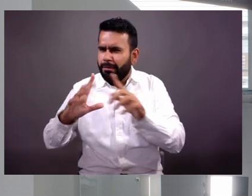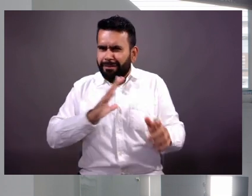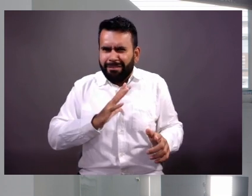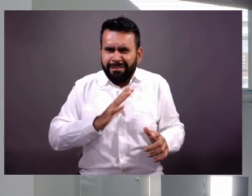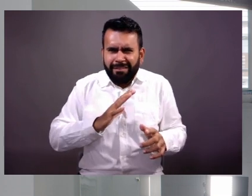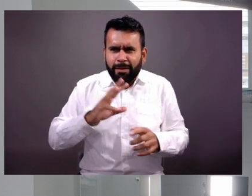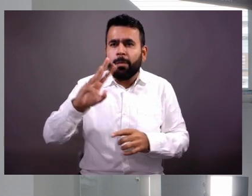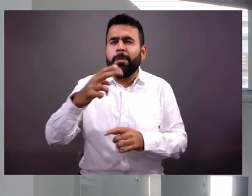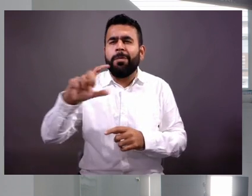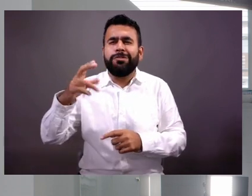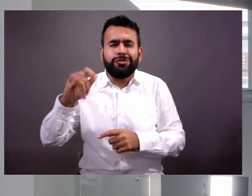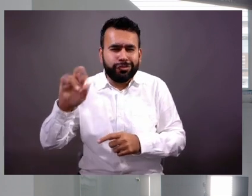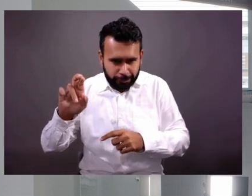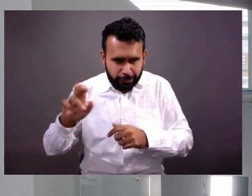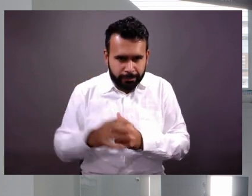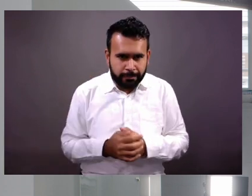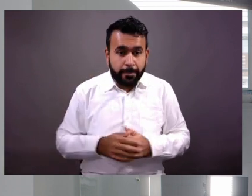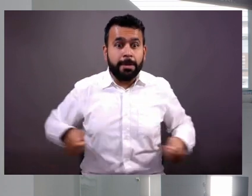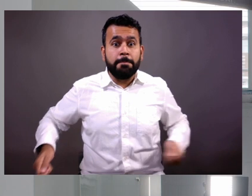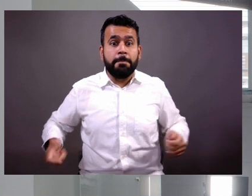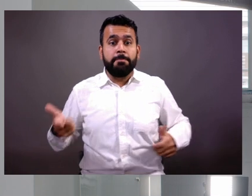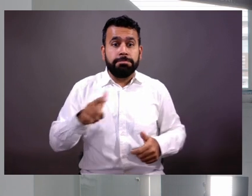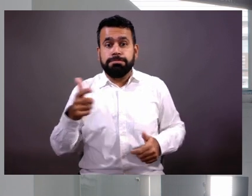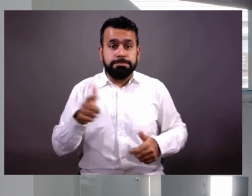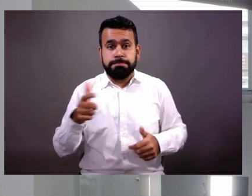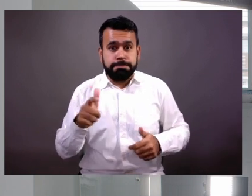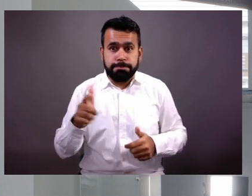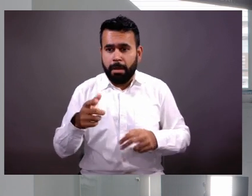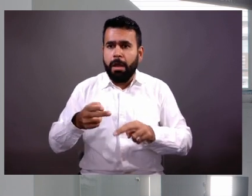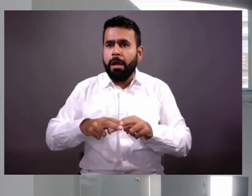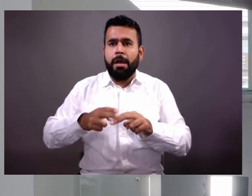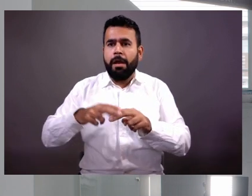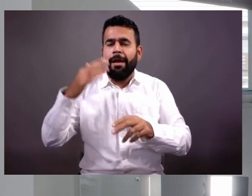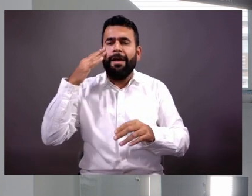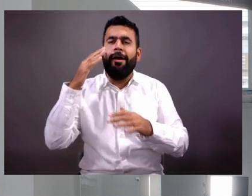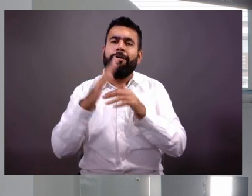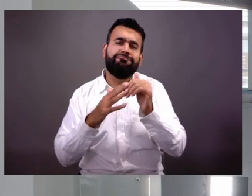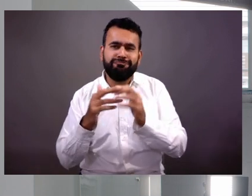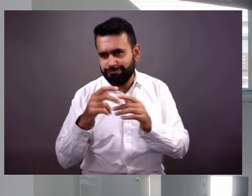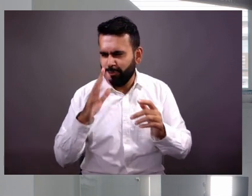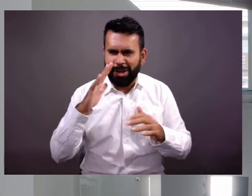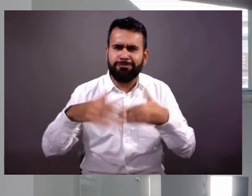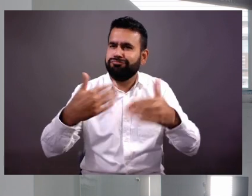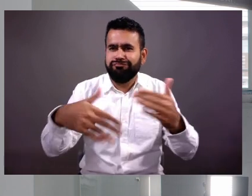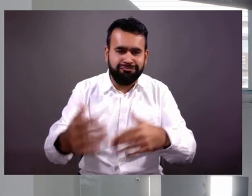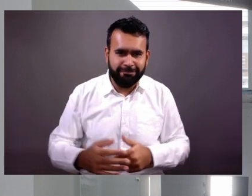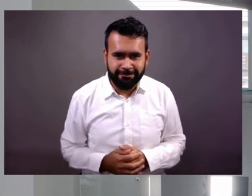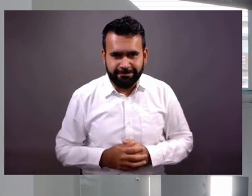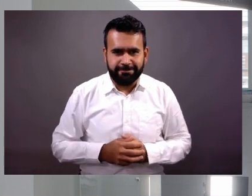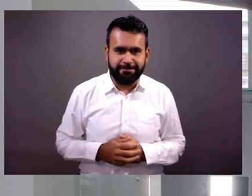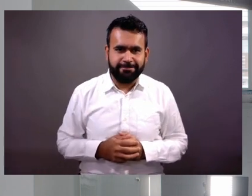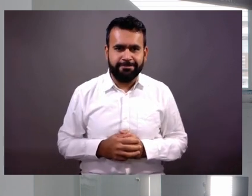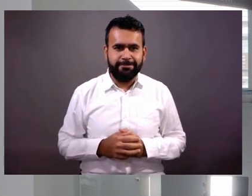da, da, da, da, da. And if you don't have a chair, a manual chair, you